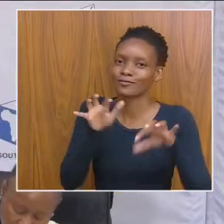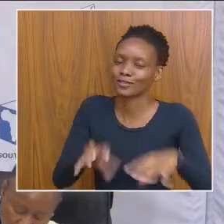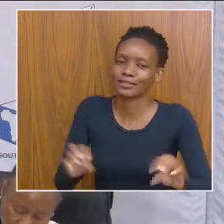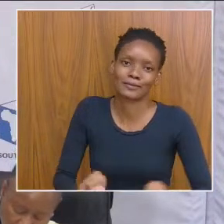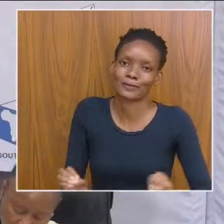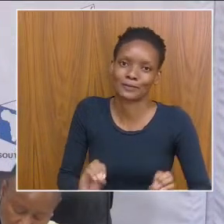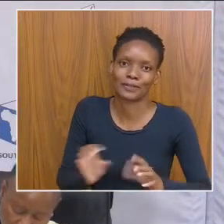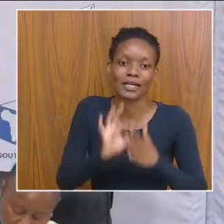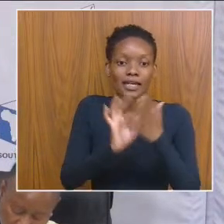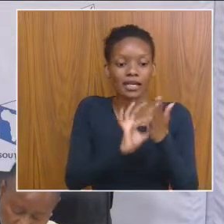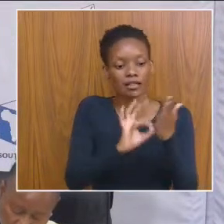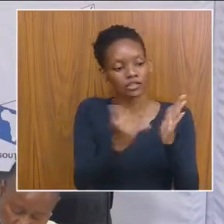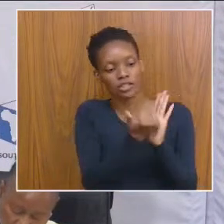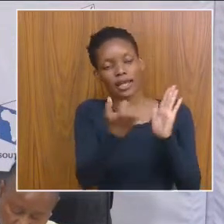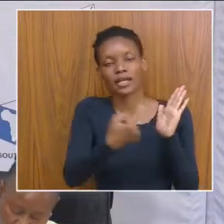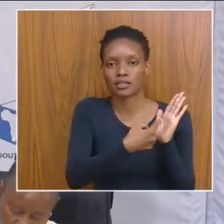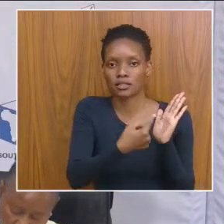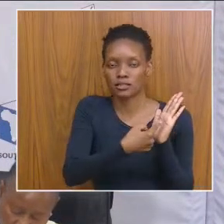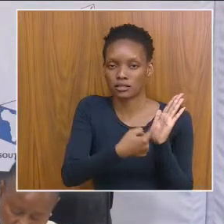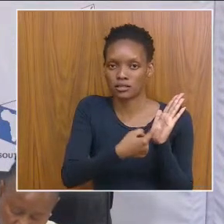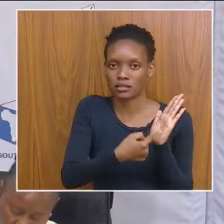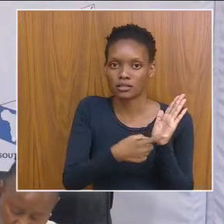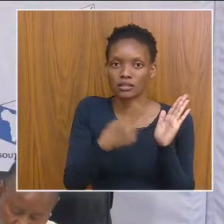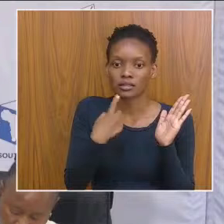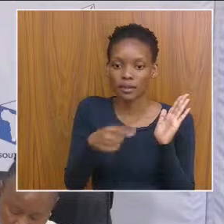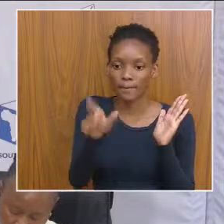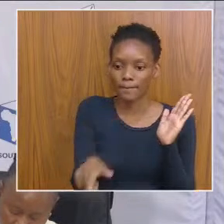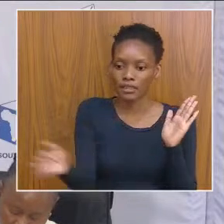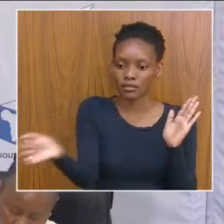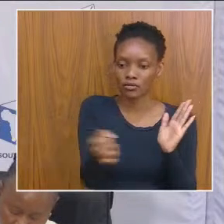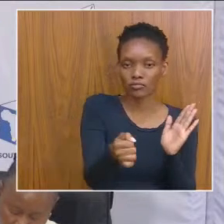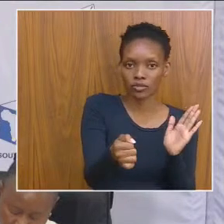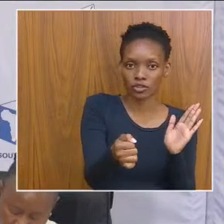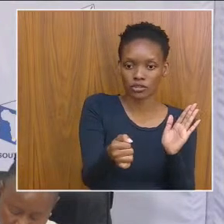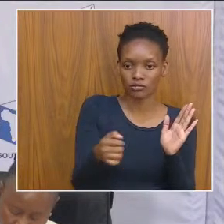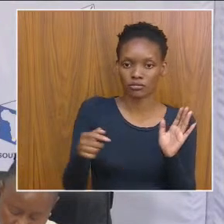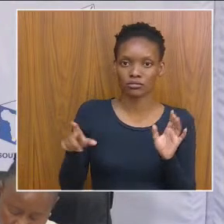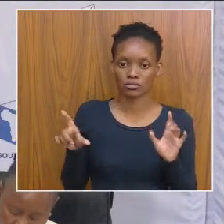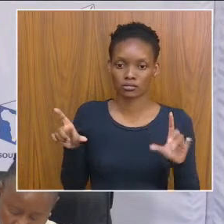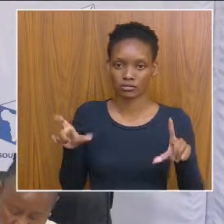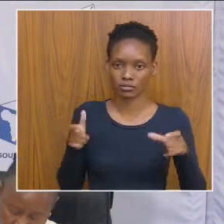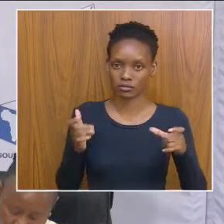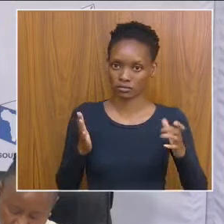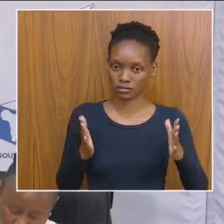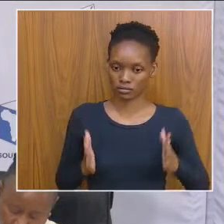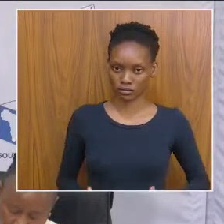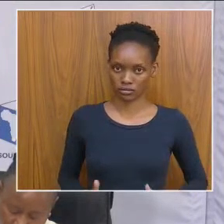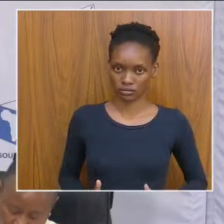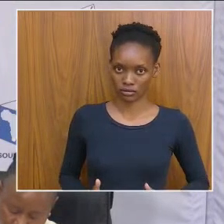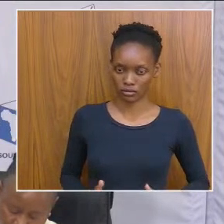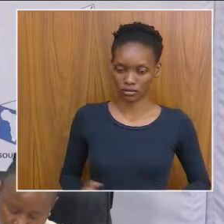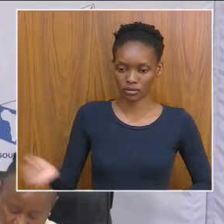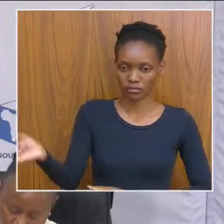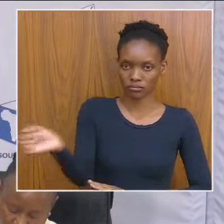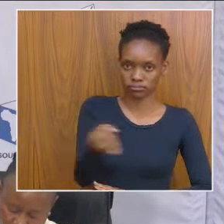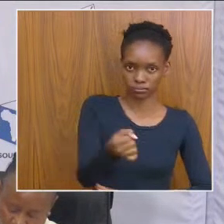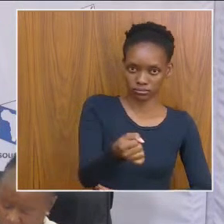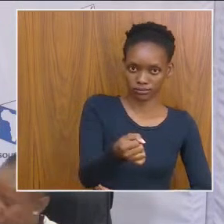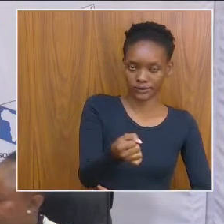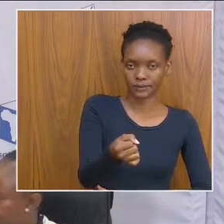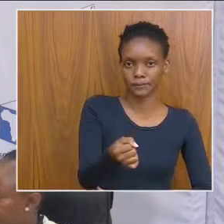Act, the person who's appointed as a commissioner may not have a high